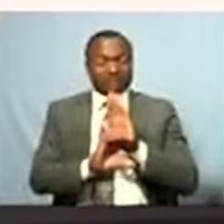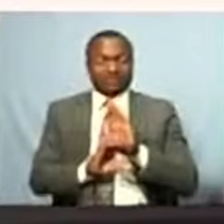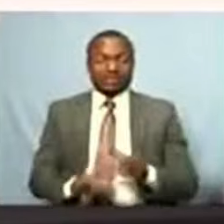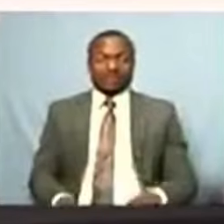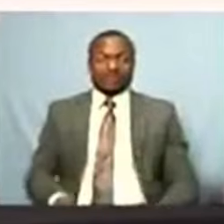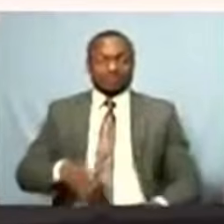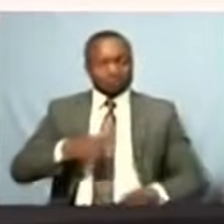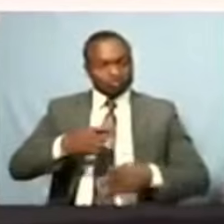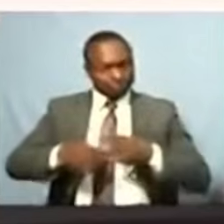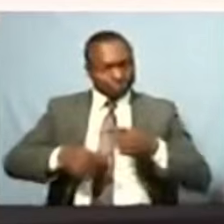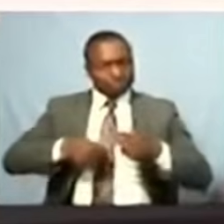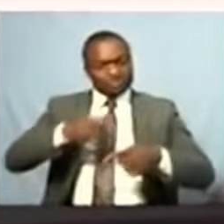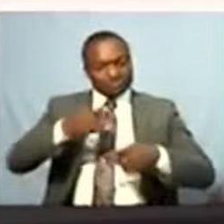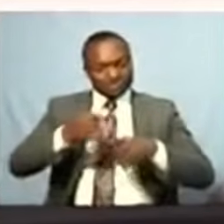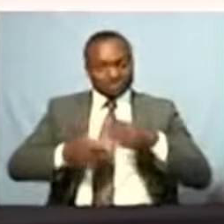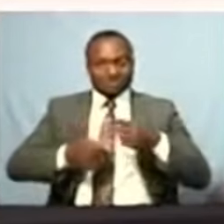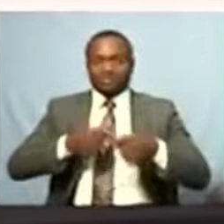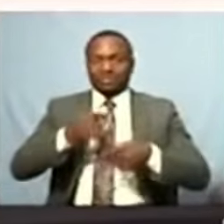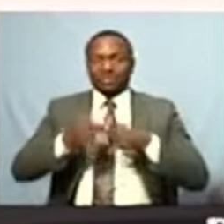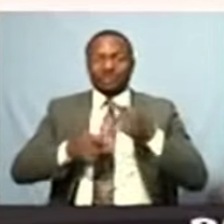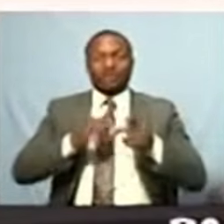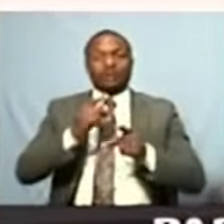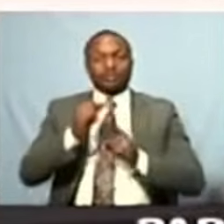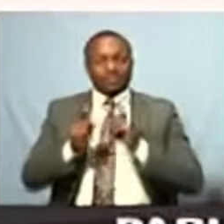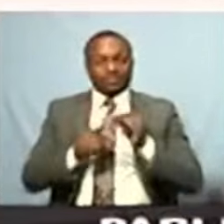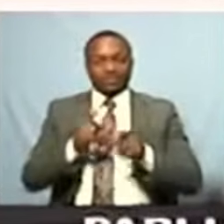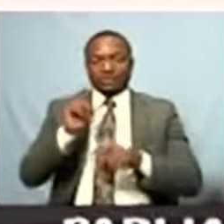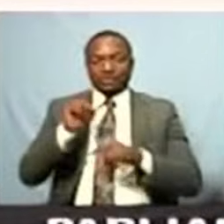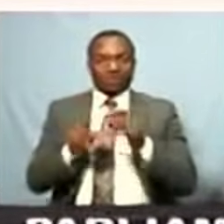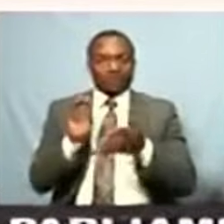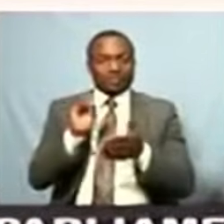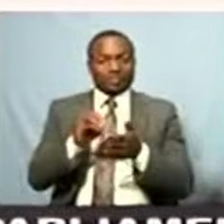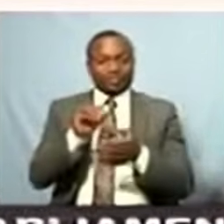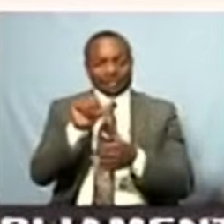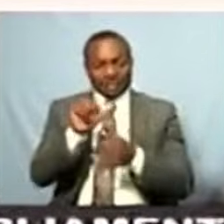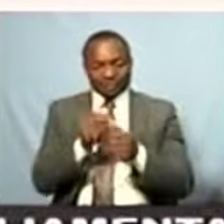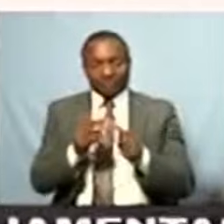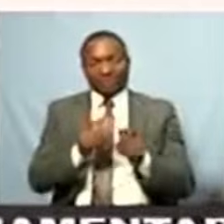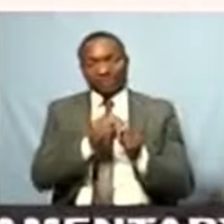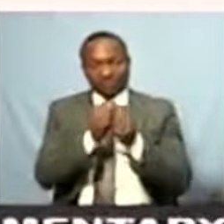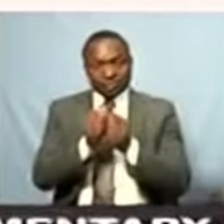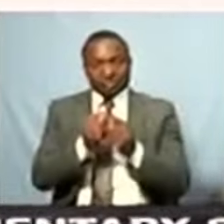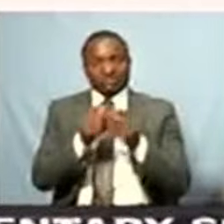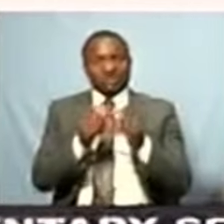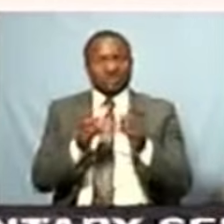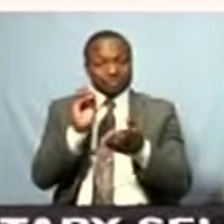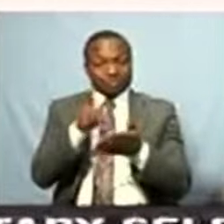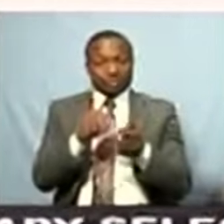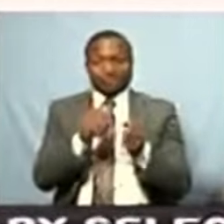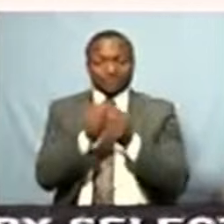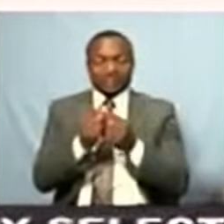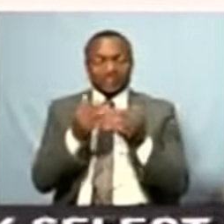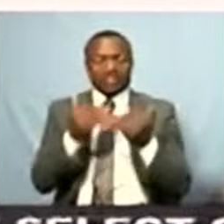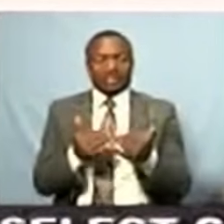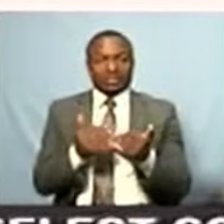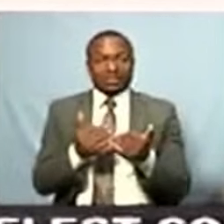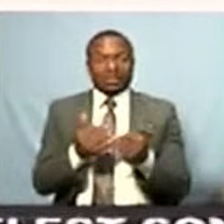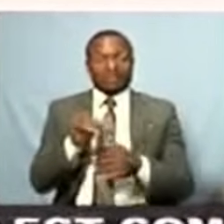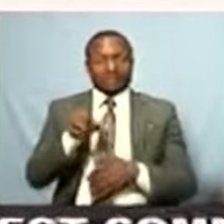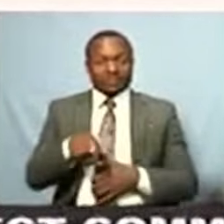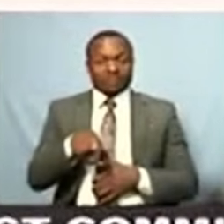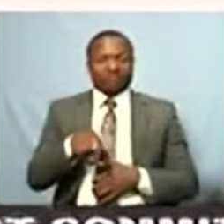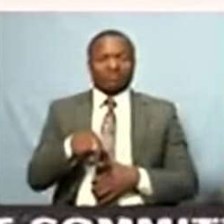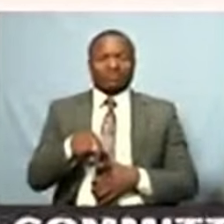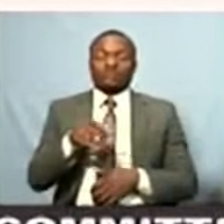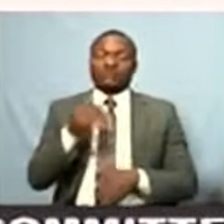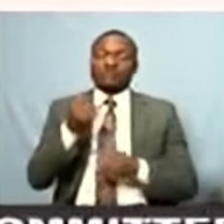an ongoing process. We cannot put everything together, and even if we put everything together now, those still have to be unbundled with time,